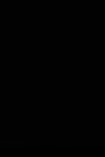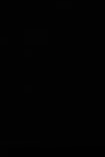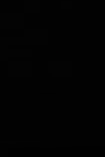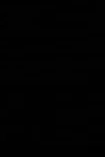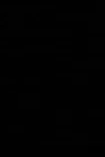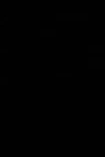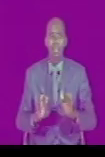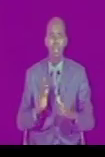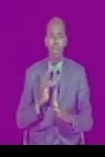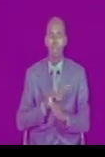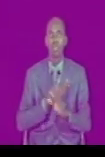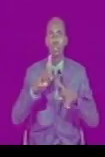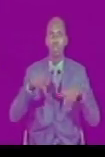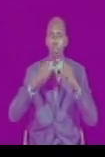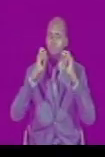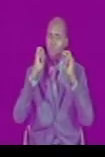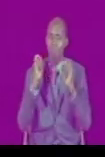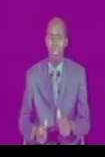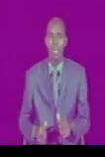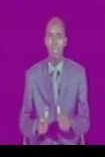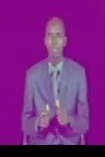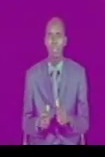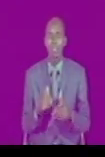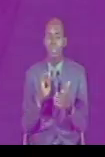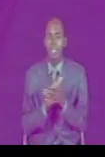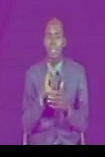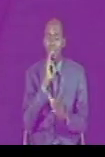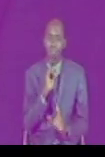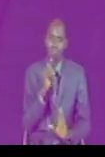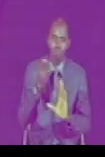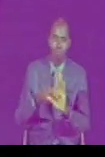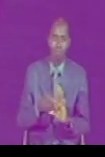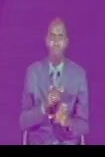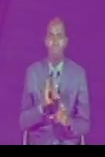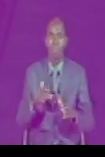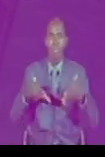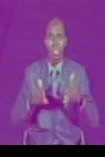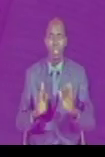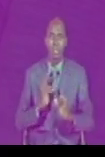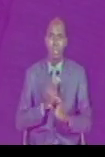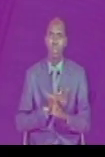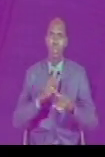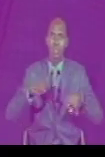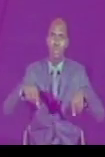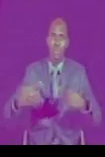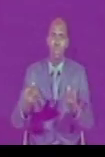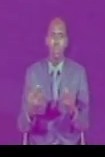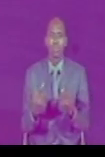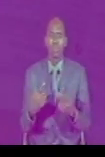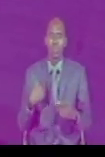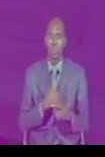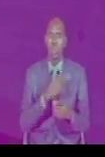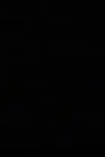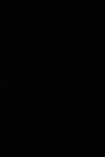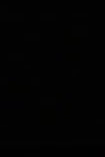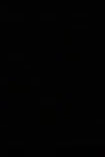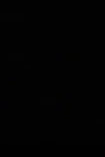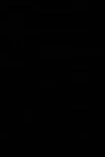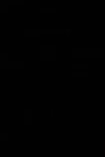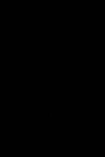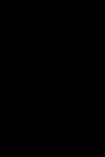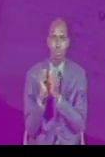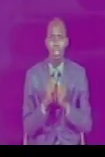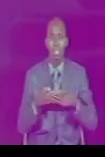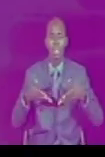us go speedily. That's participation. Let us go. I'm going, you are going, we're going together. Let